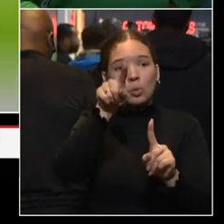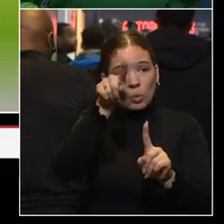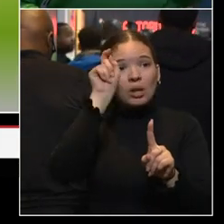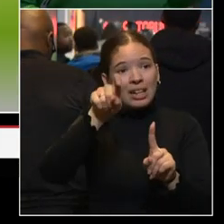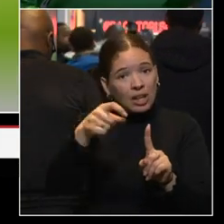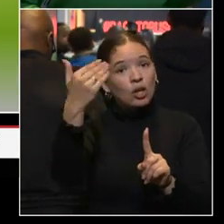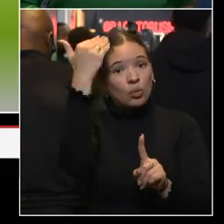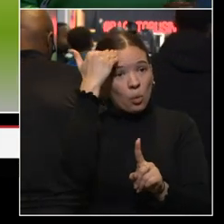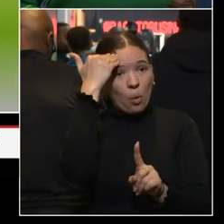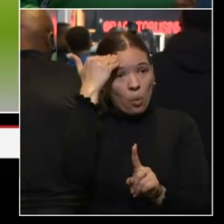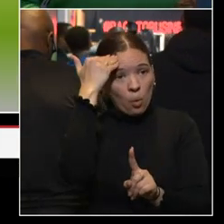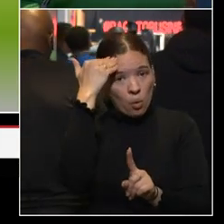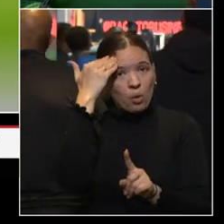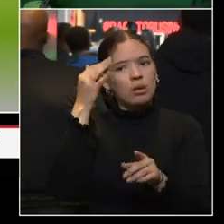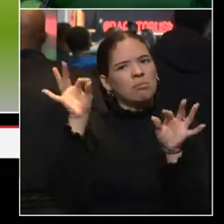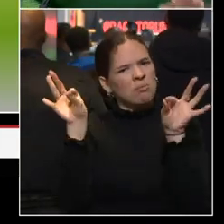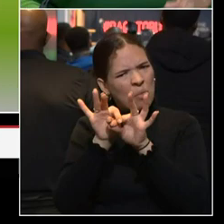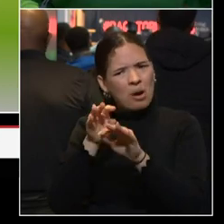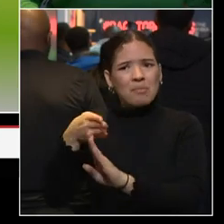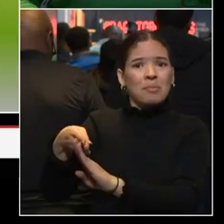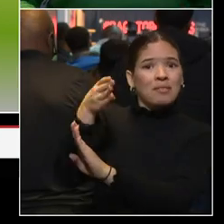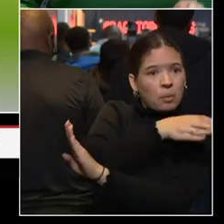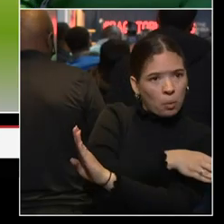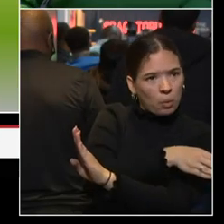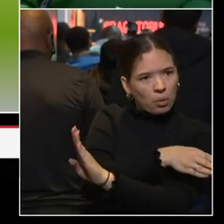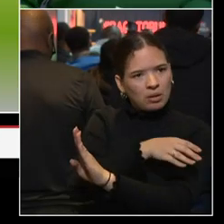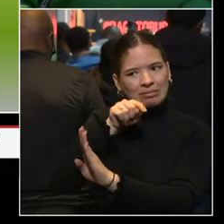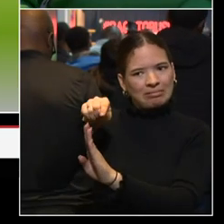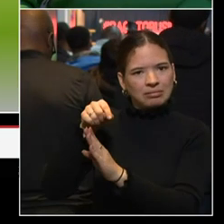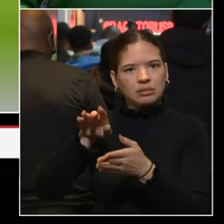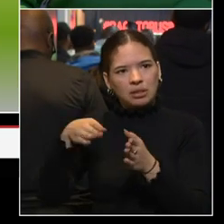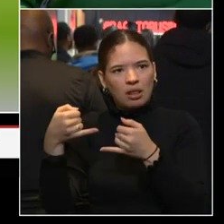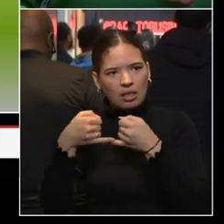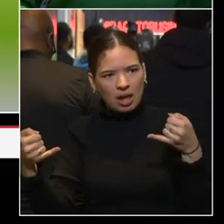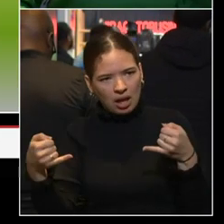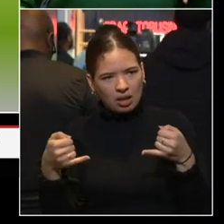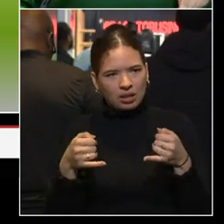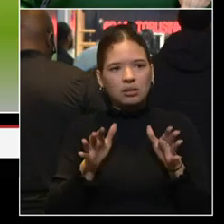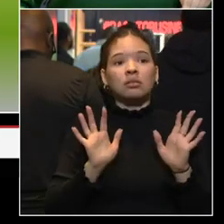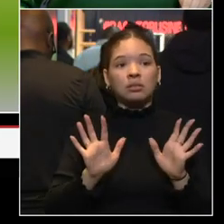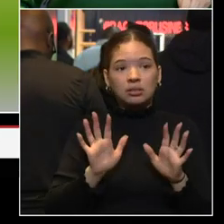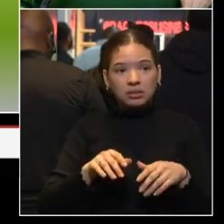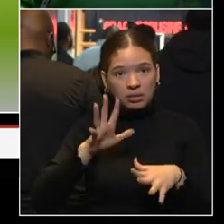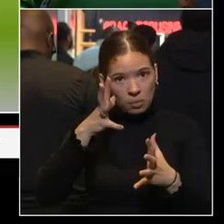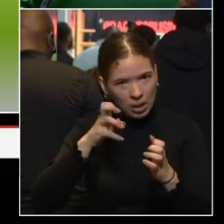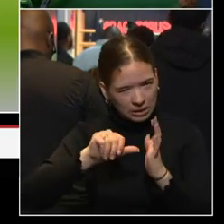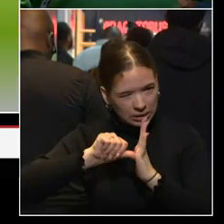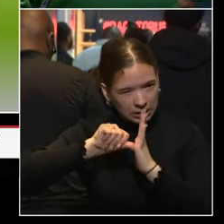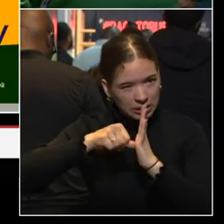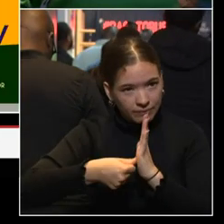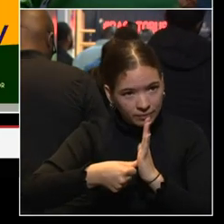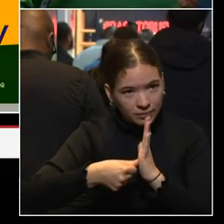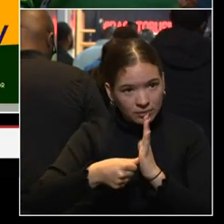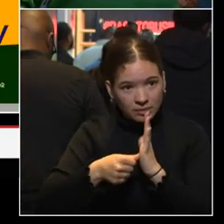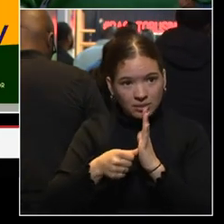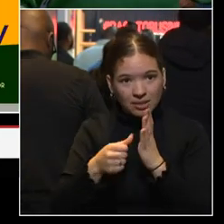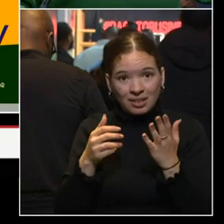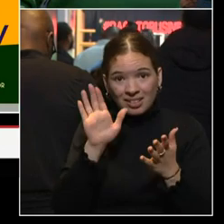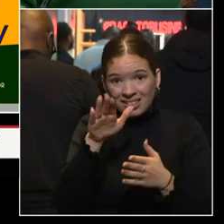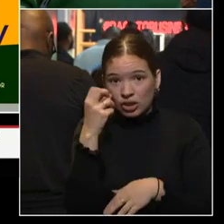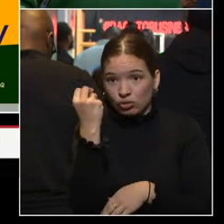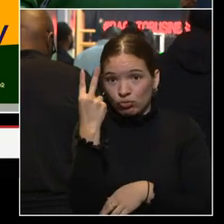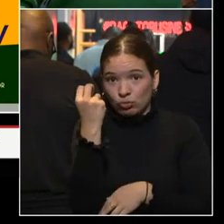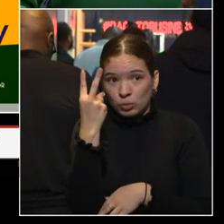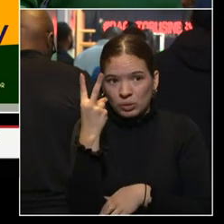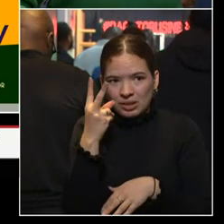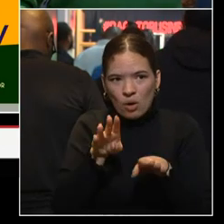So just a few housekeeping notes. I'm going to go over the dates one more time. Application opens today, 10